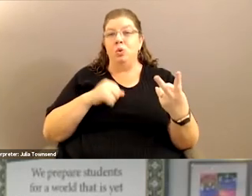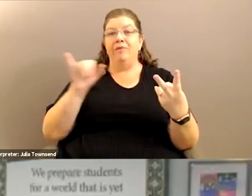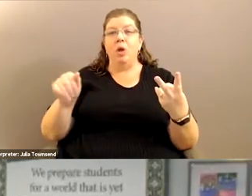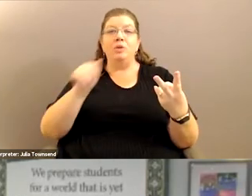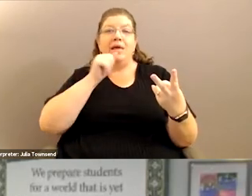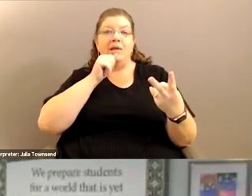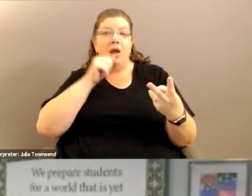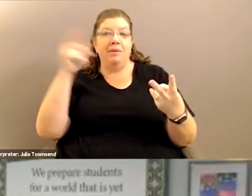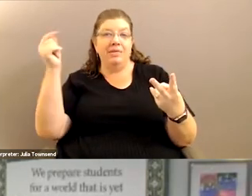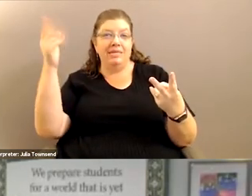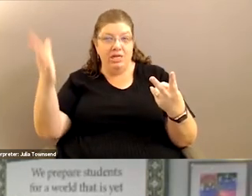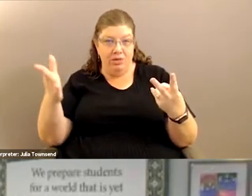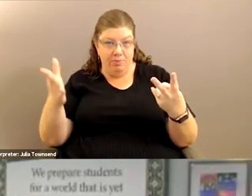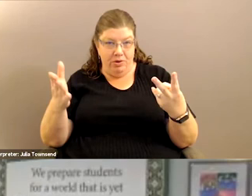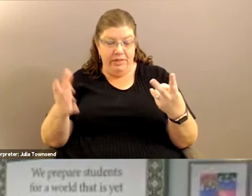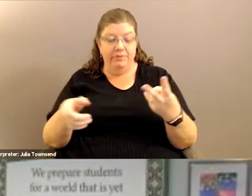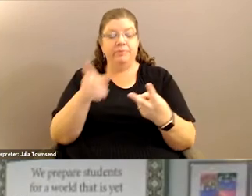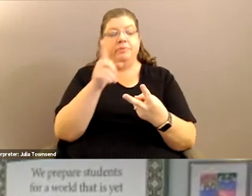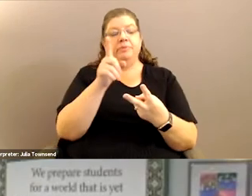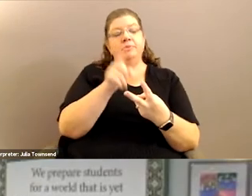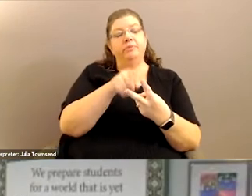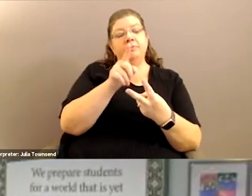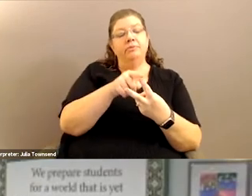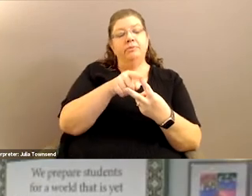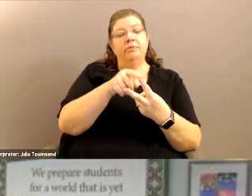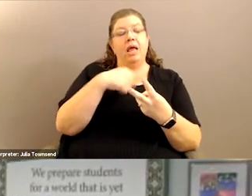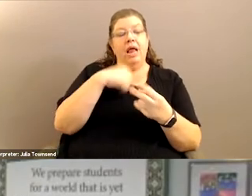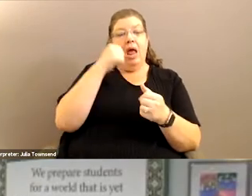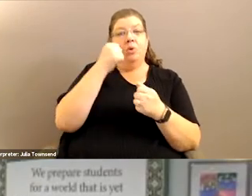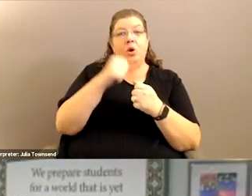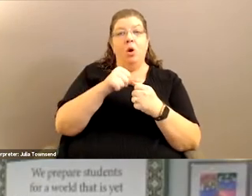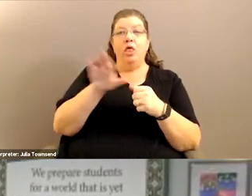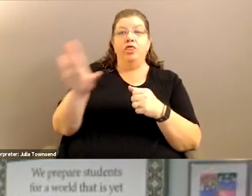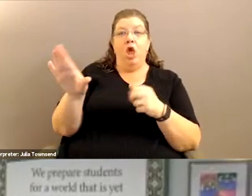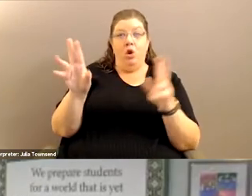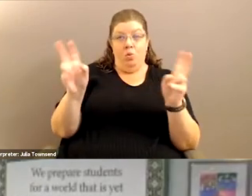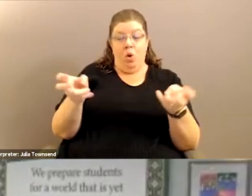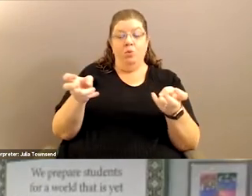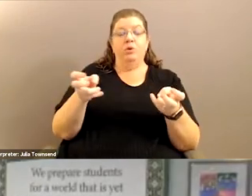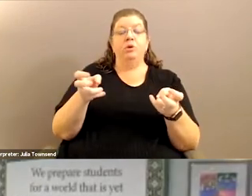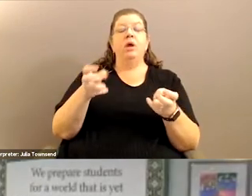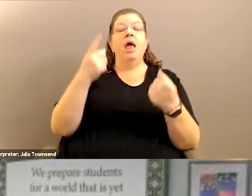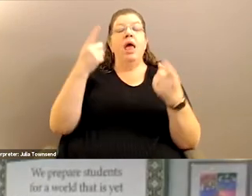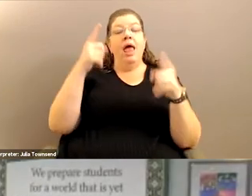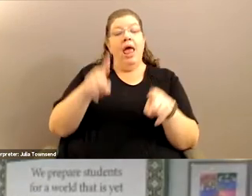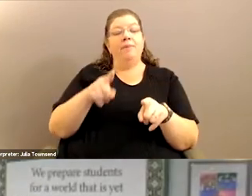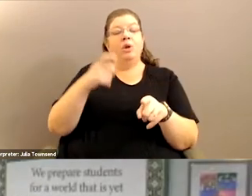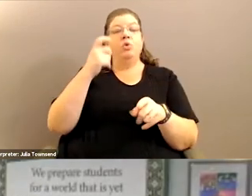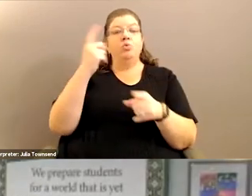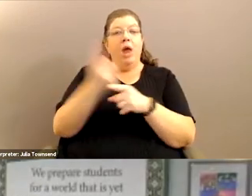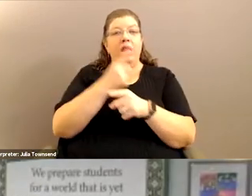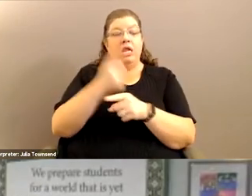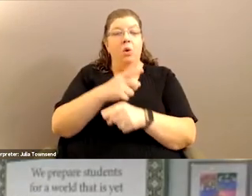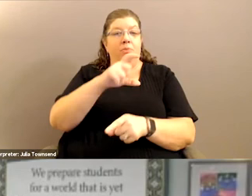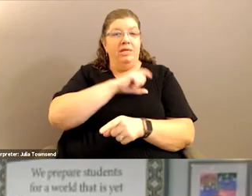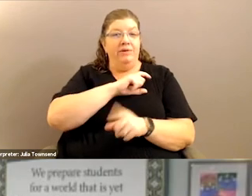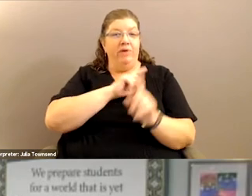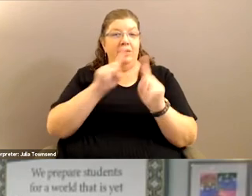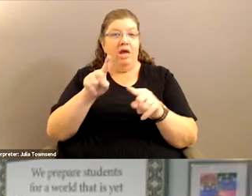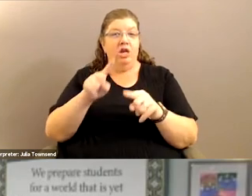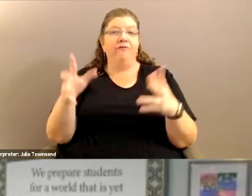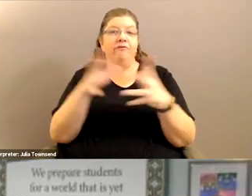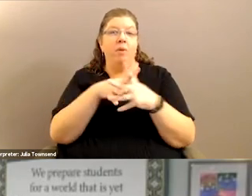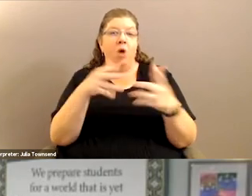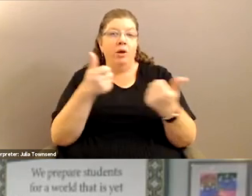testimonies one incident that i recall this is the quote one incident i recall happened regularly with police officers attending football